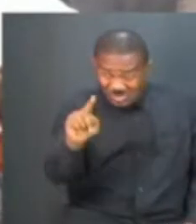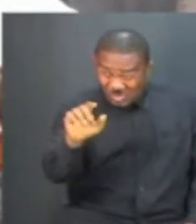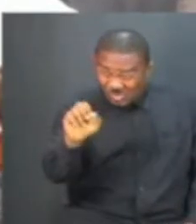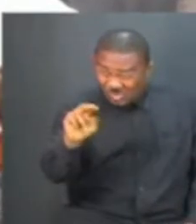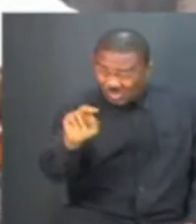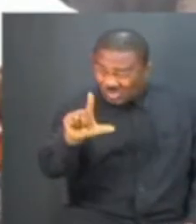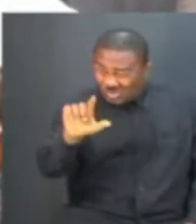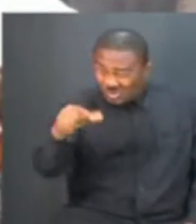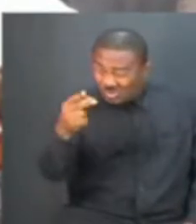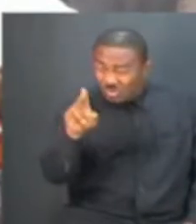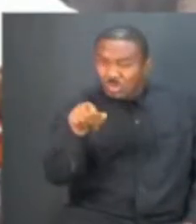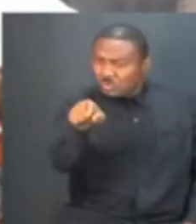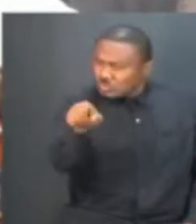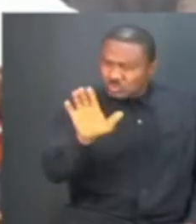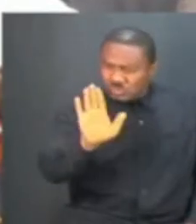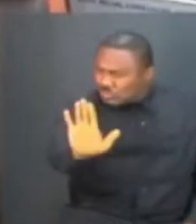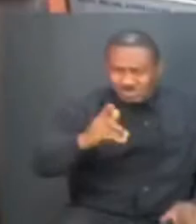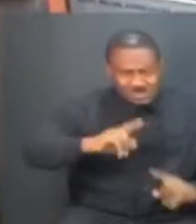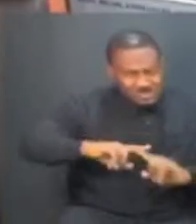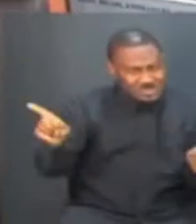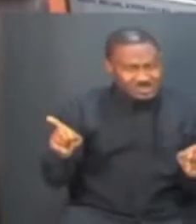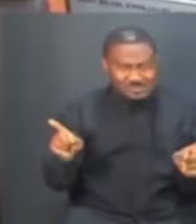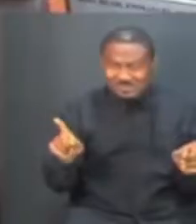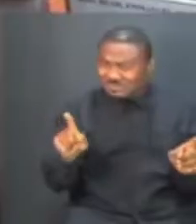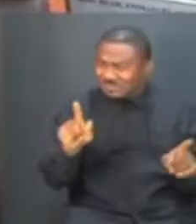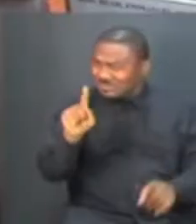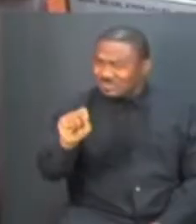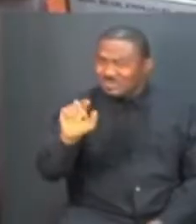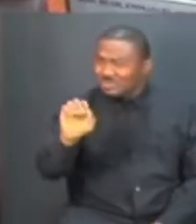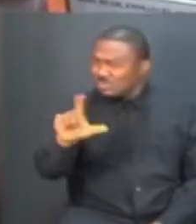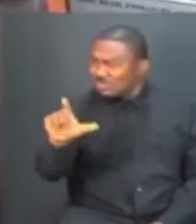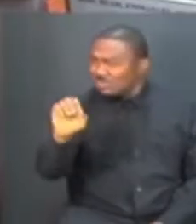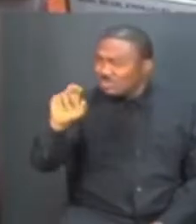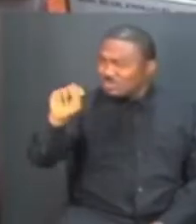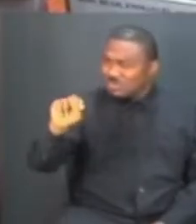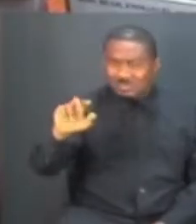Tolong. So Mr. Speaker is completely out of order.